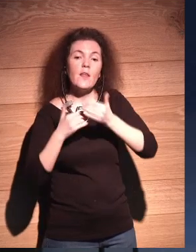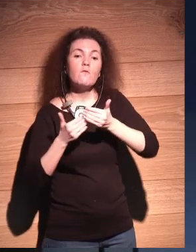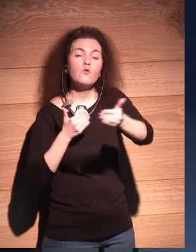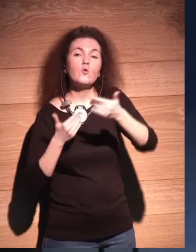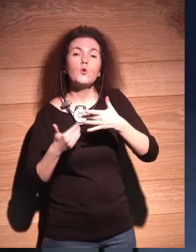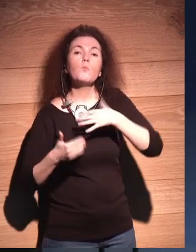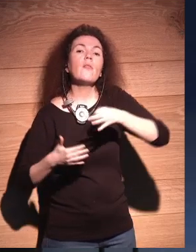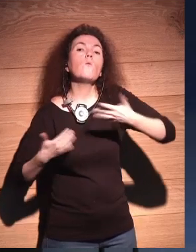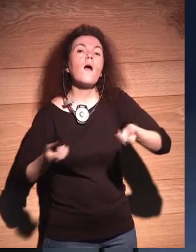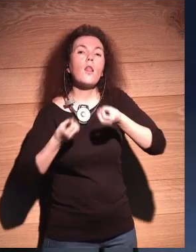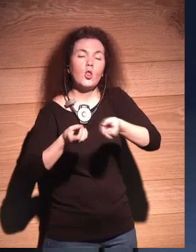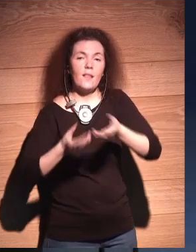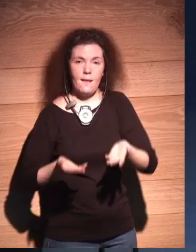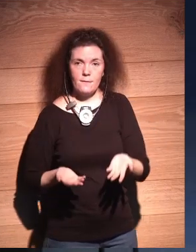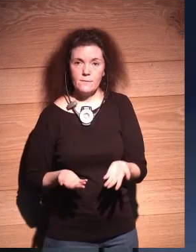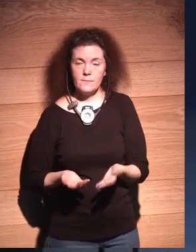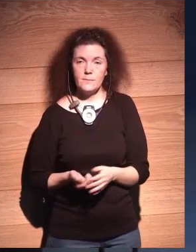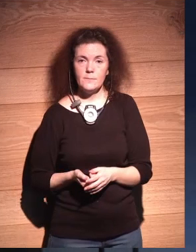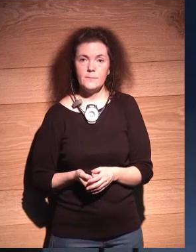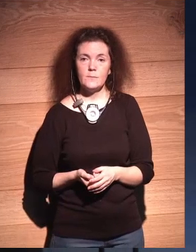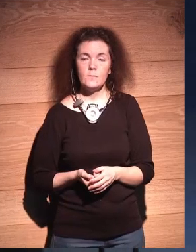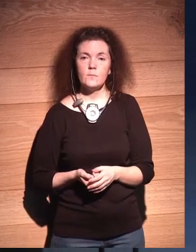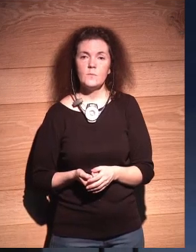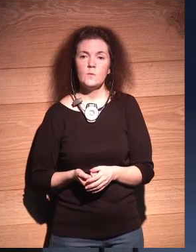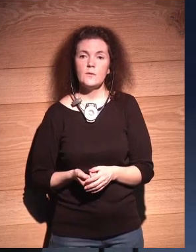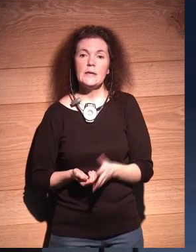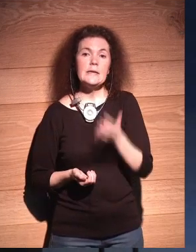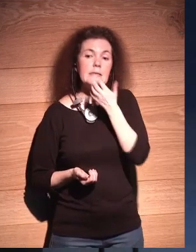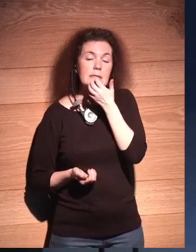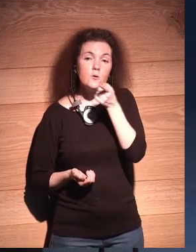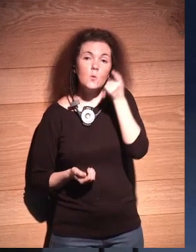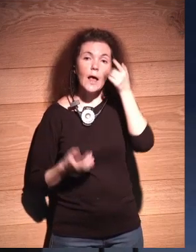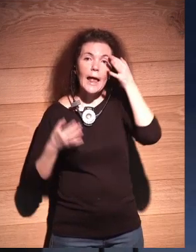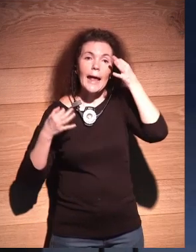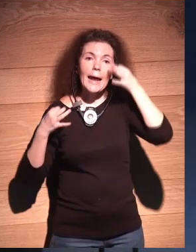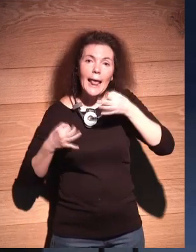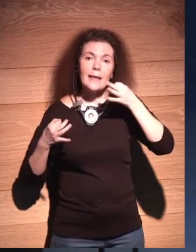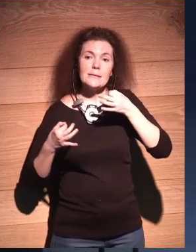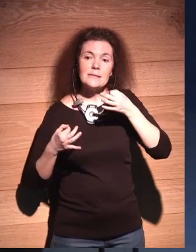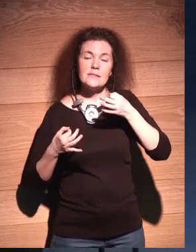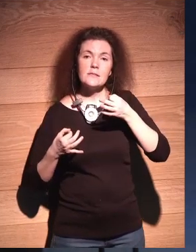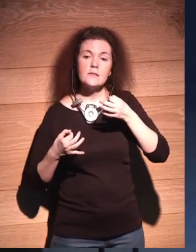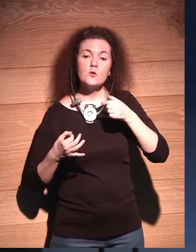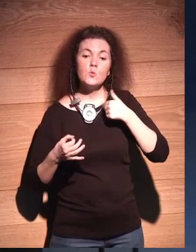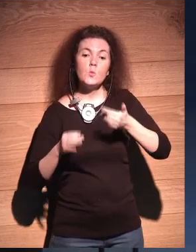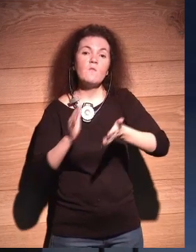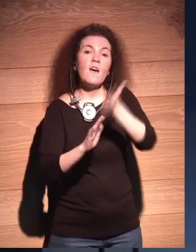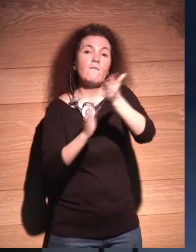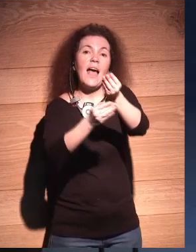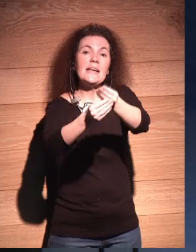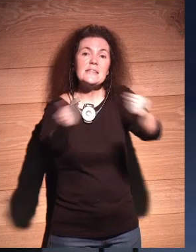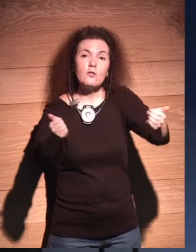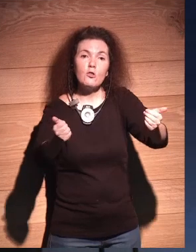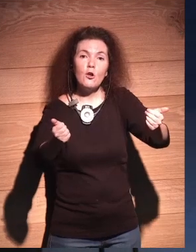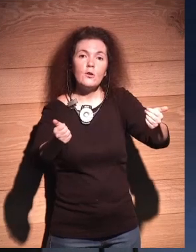And if you believe that you're in the 6th extinction, then you're telling a story to no one. And